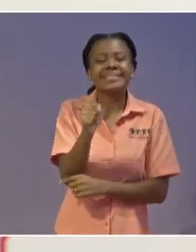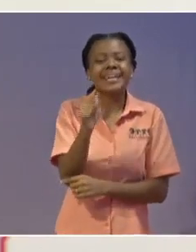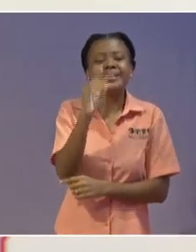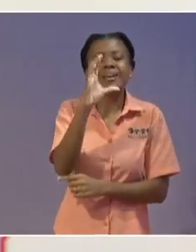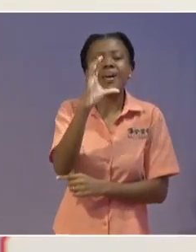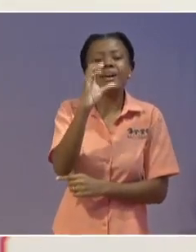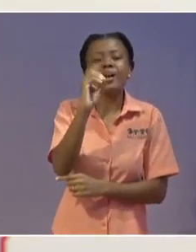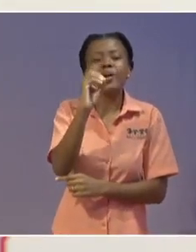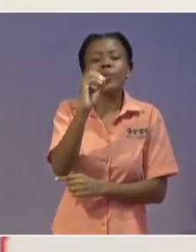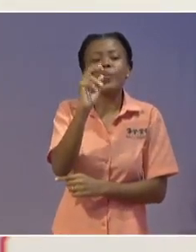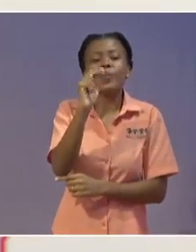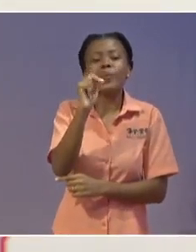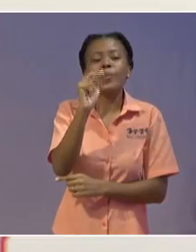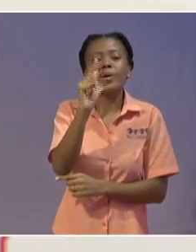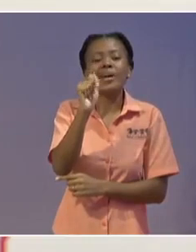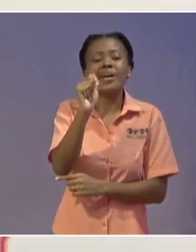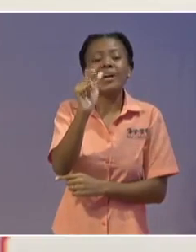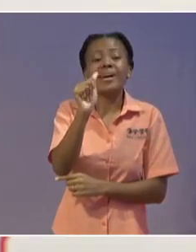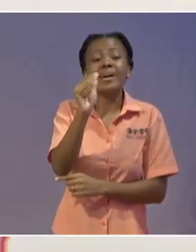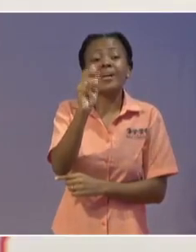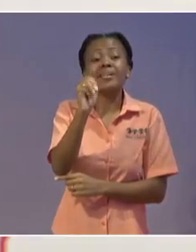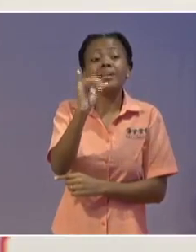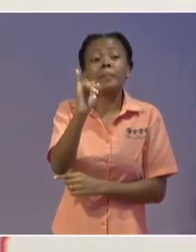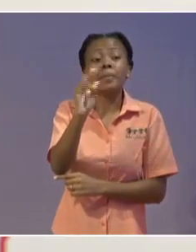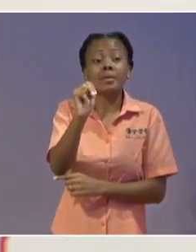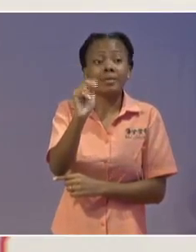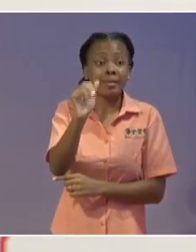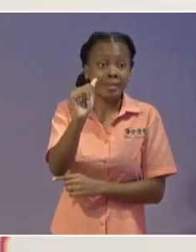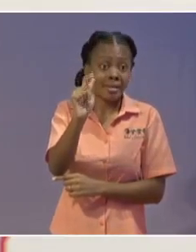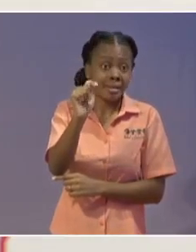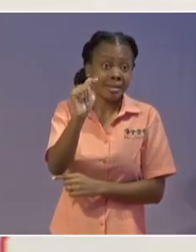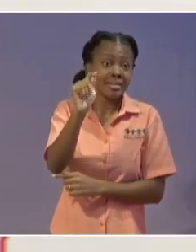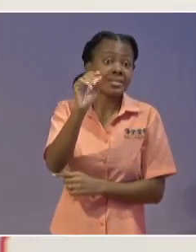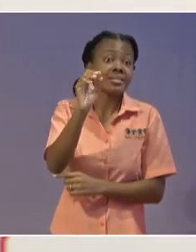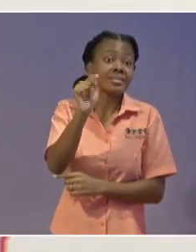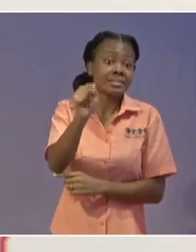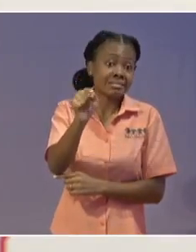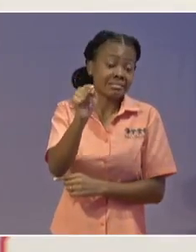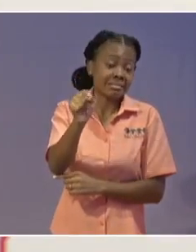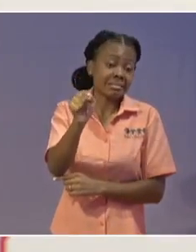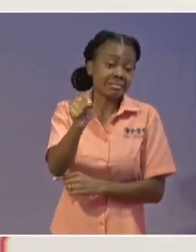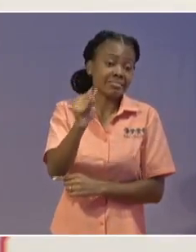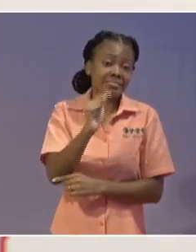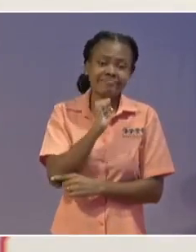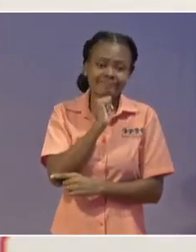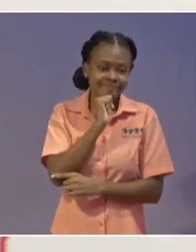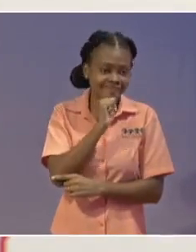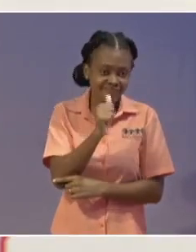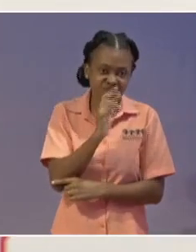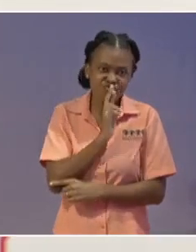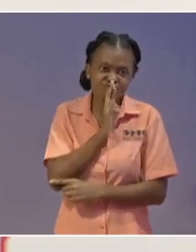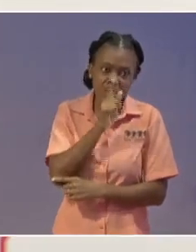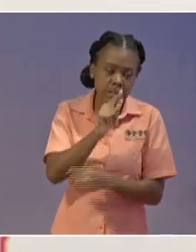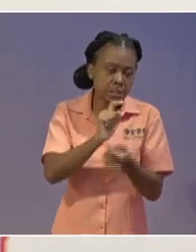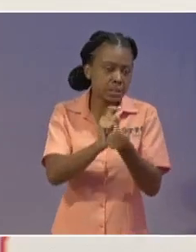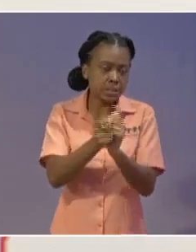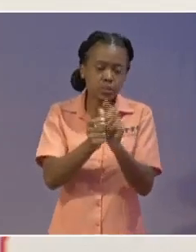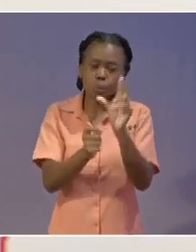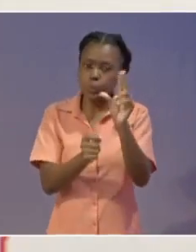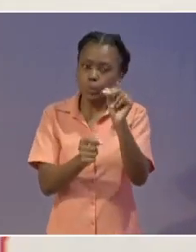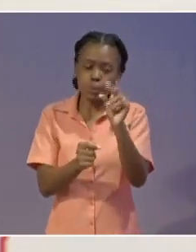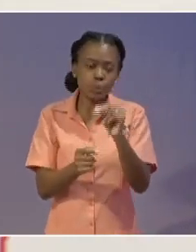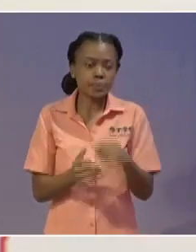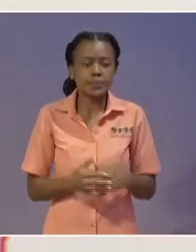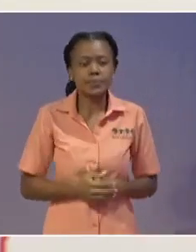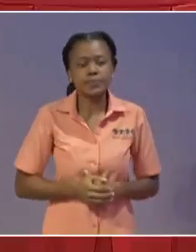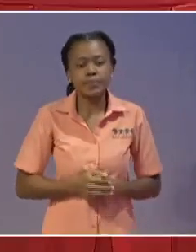Delta variant and Omicron variant. Nothing combined yet, but we're watching this space. Thank you. Thank you